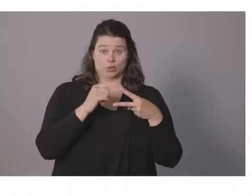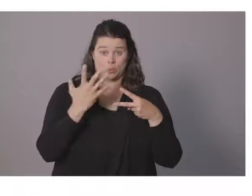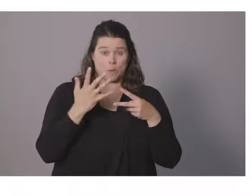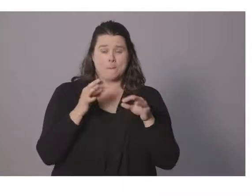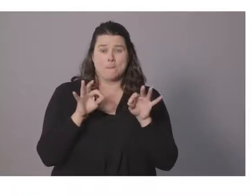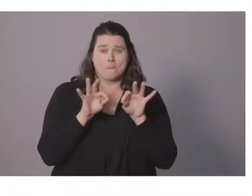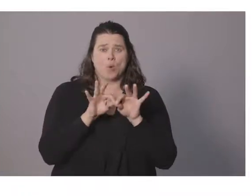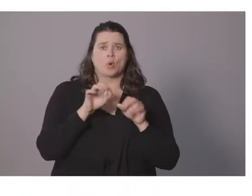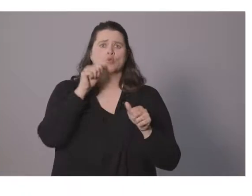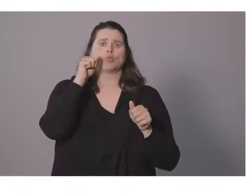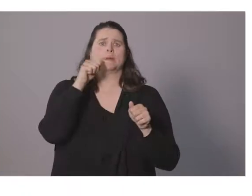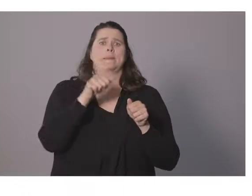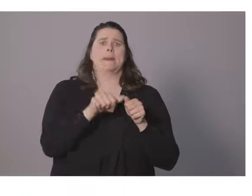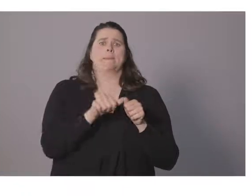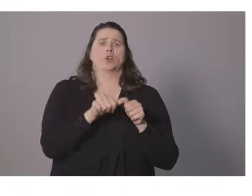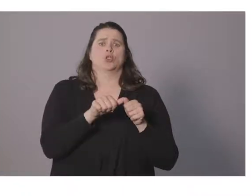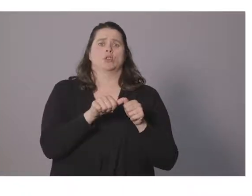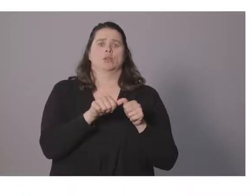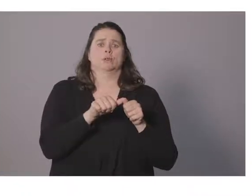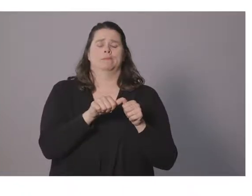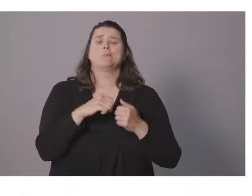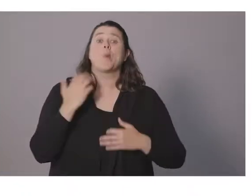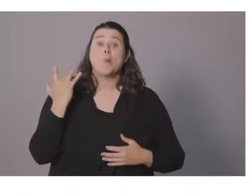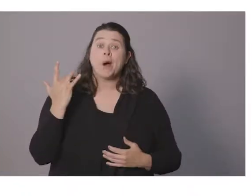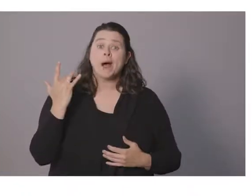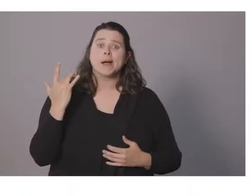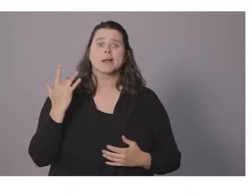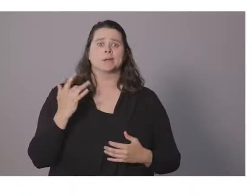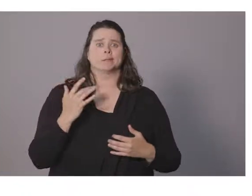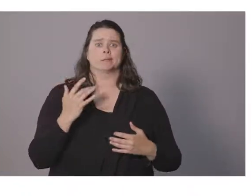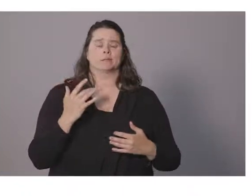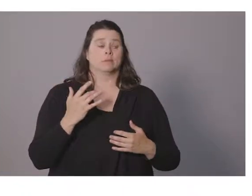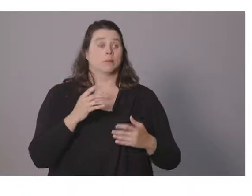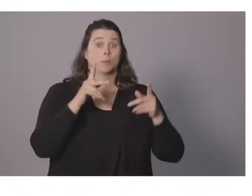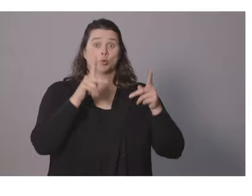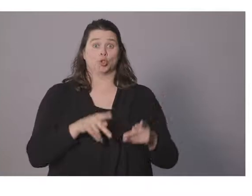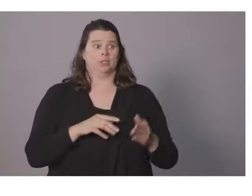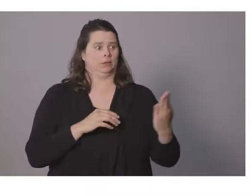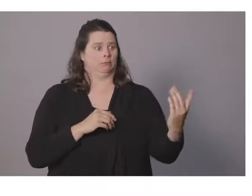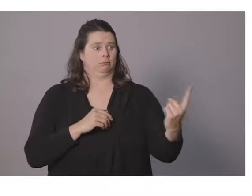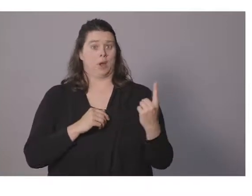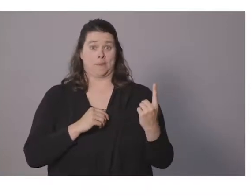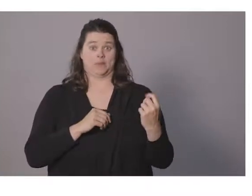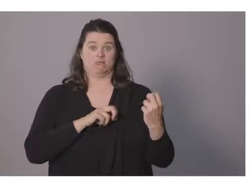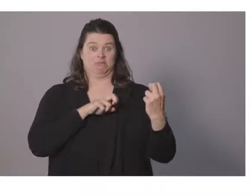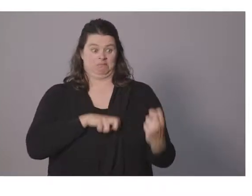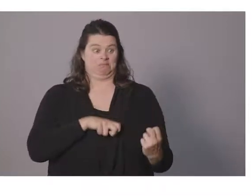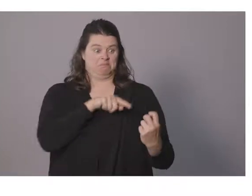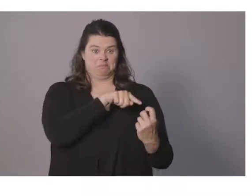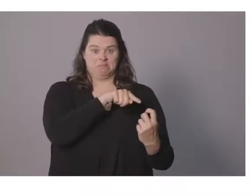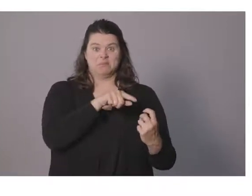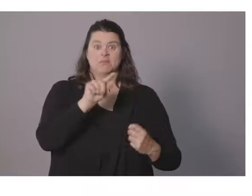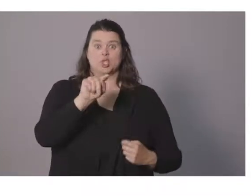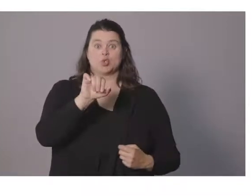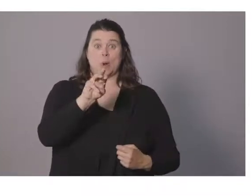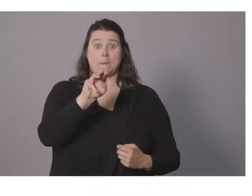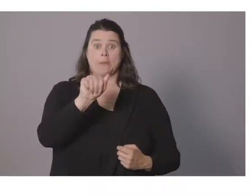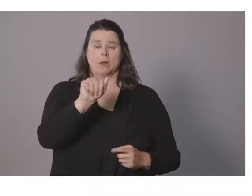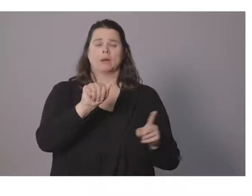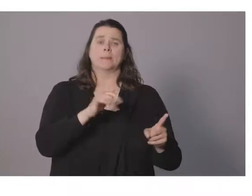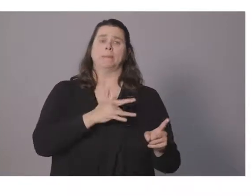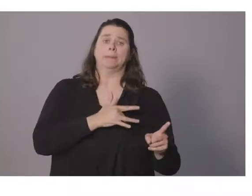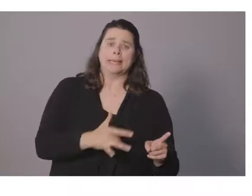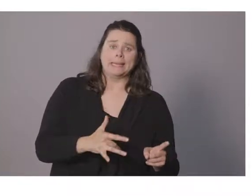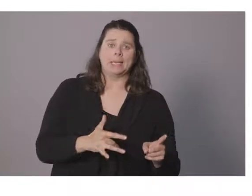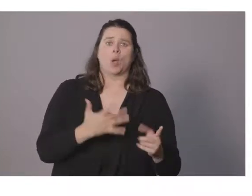about trauma is that trauma induces the desire to forget. Dissociation is a major component